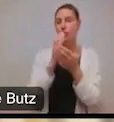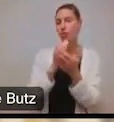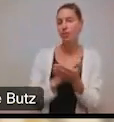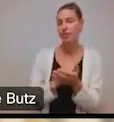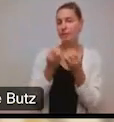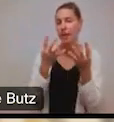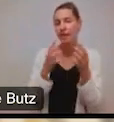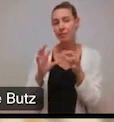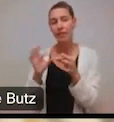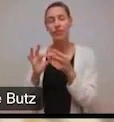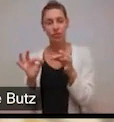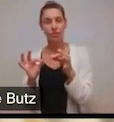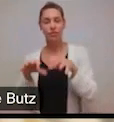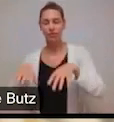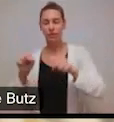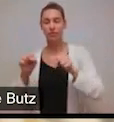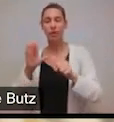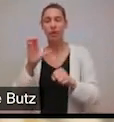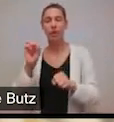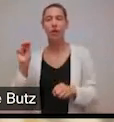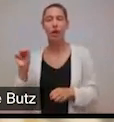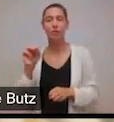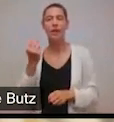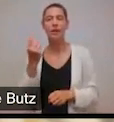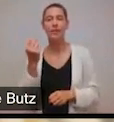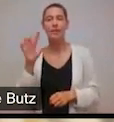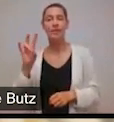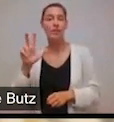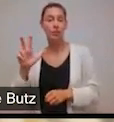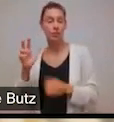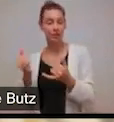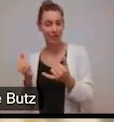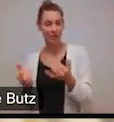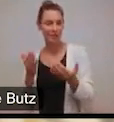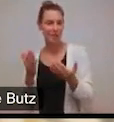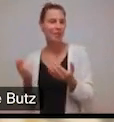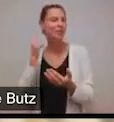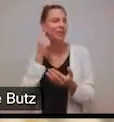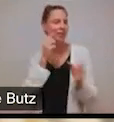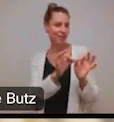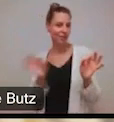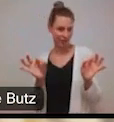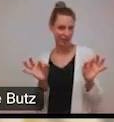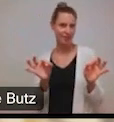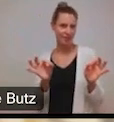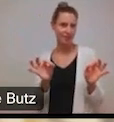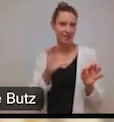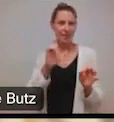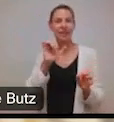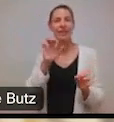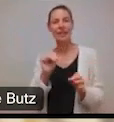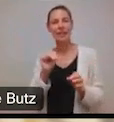right now. So that is a phrase you've probably heard a few times already, claim plus evidence. And if you haven't, you certainly